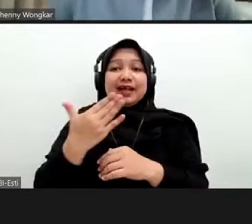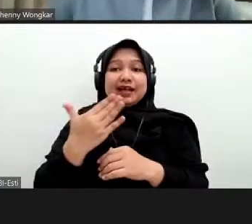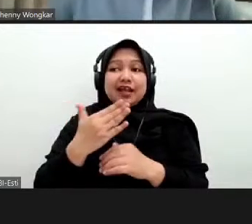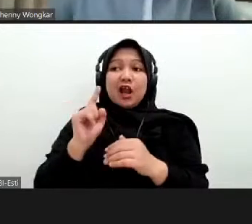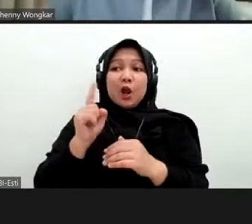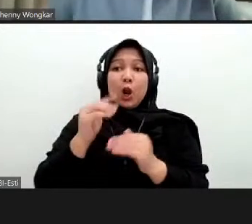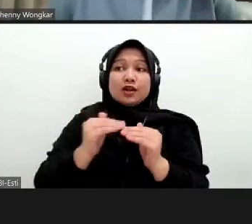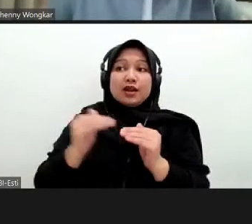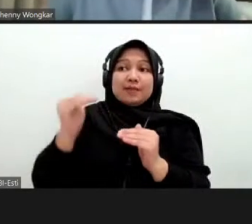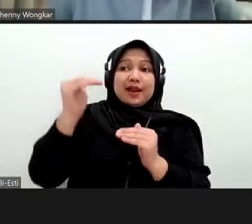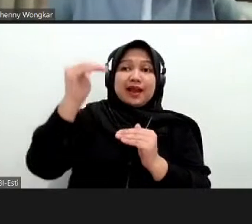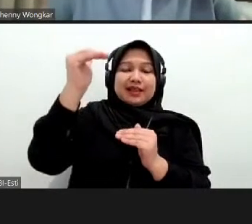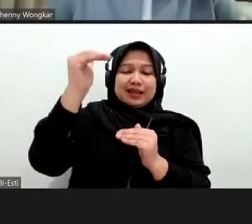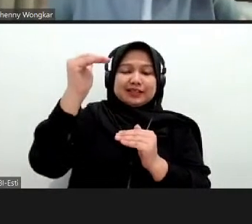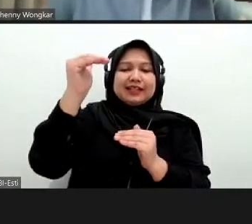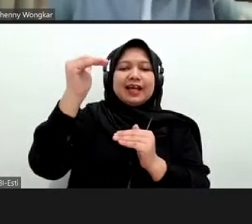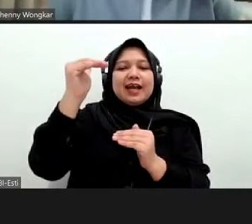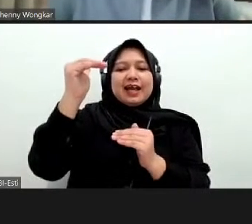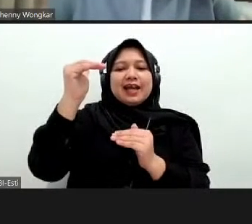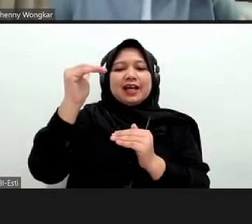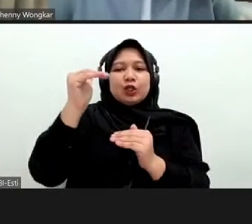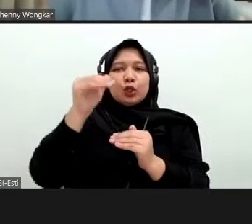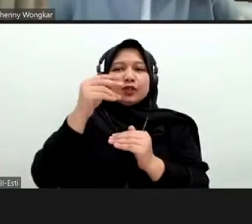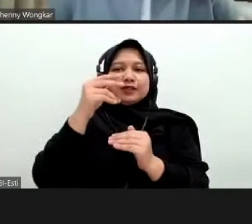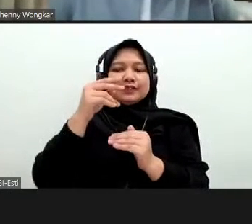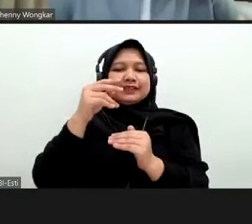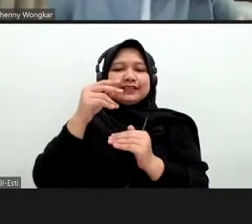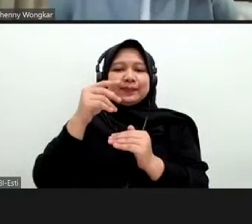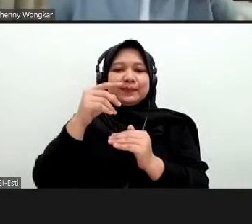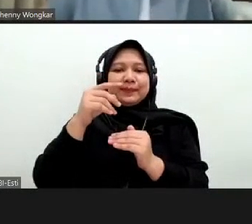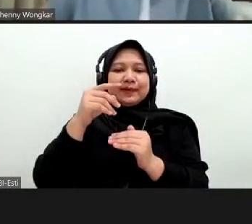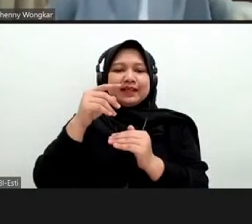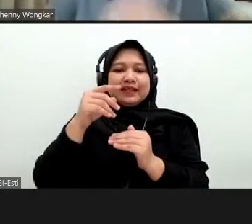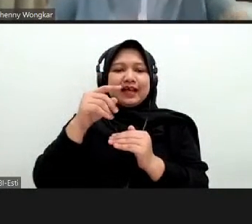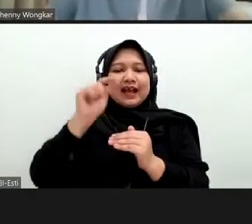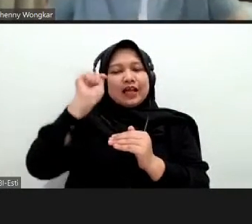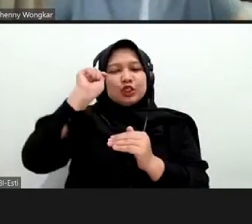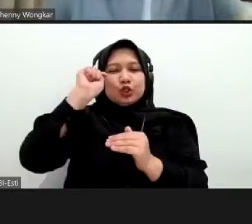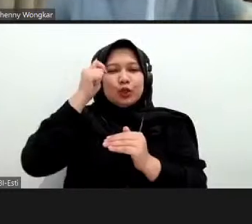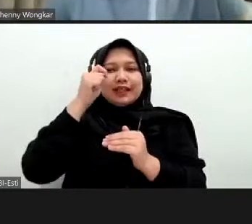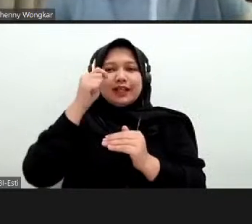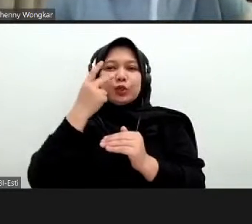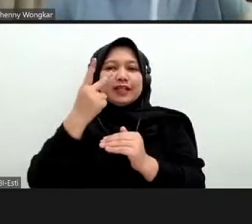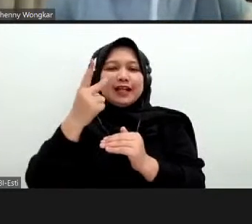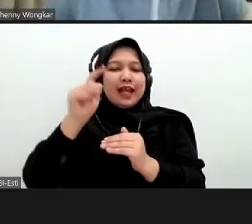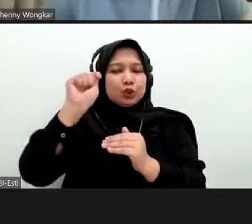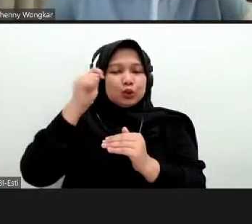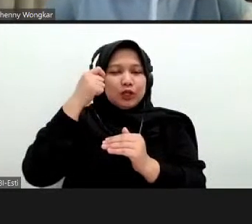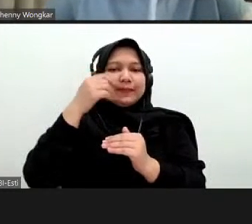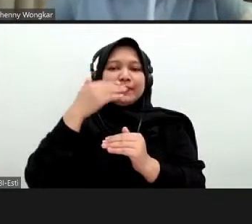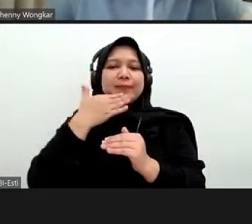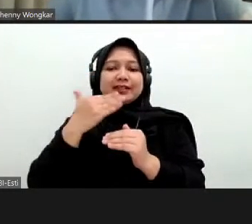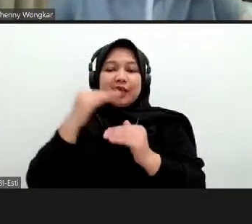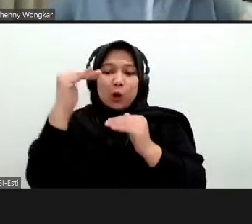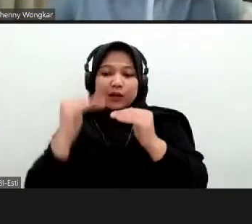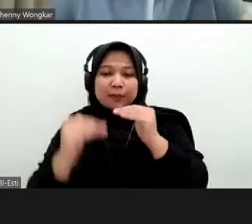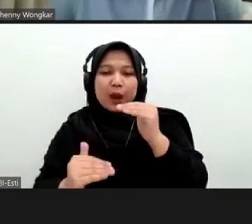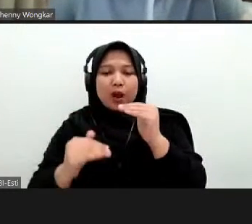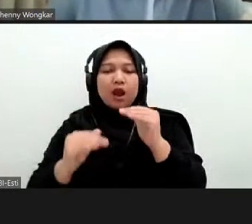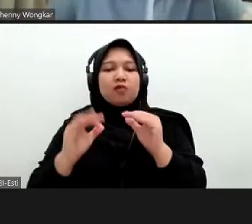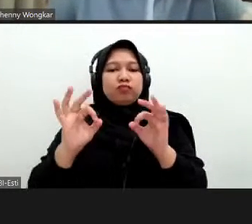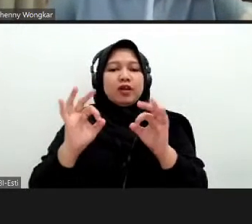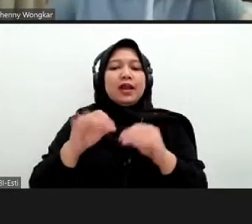the top of the issue maker, it's really hard to reach instead of the lowest part, the lowest